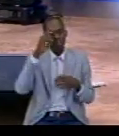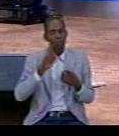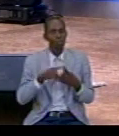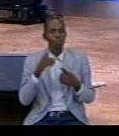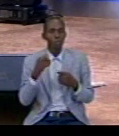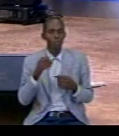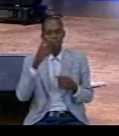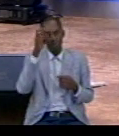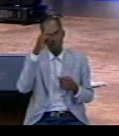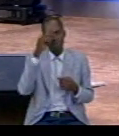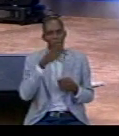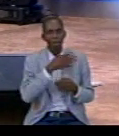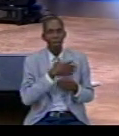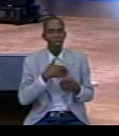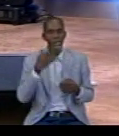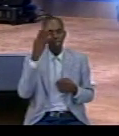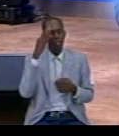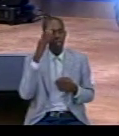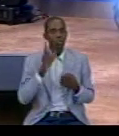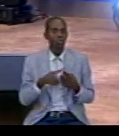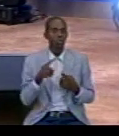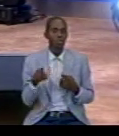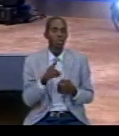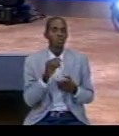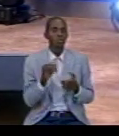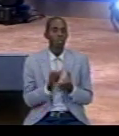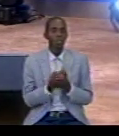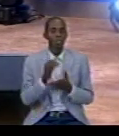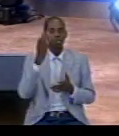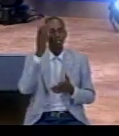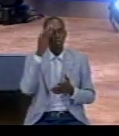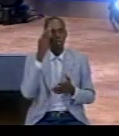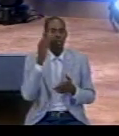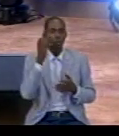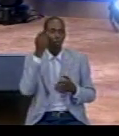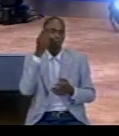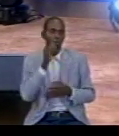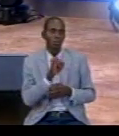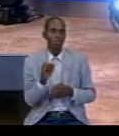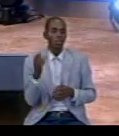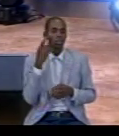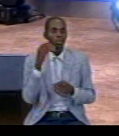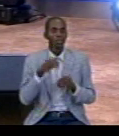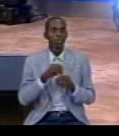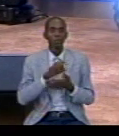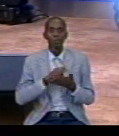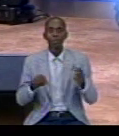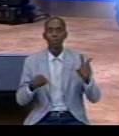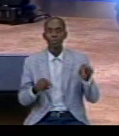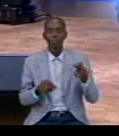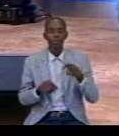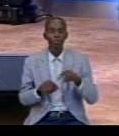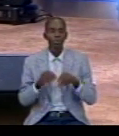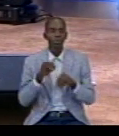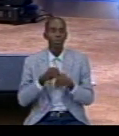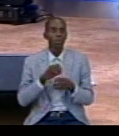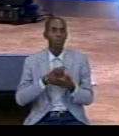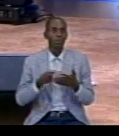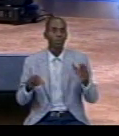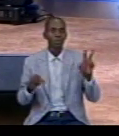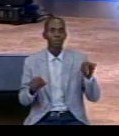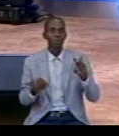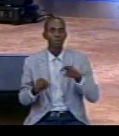the wise and knowledge to them that know understanding. Verse 22. In verse 22,